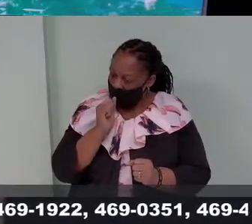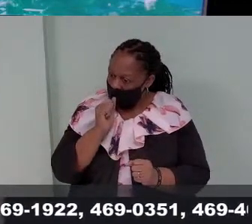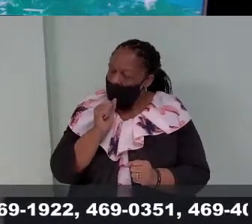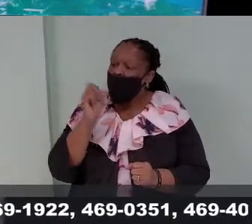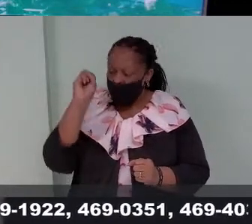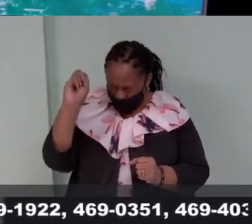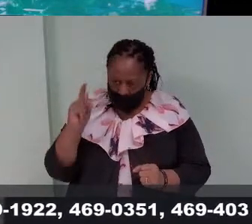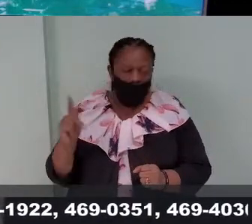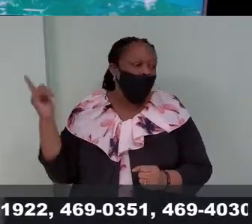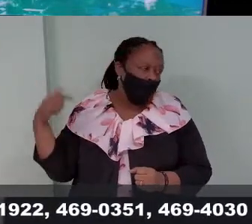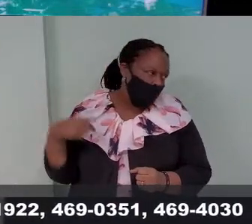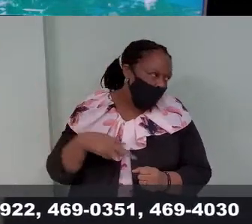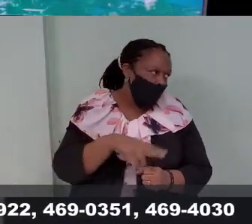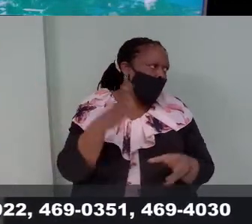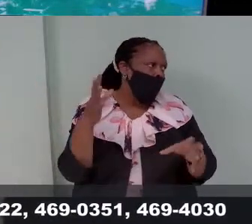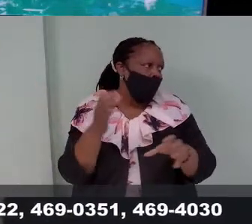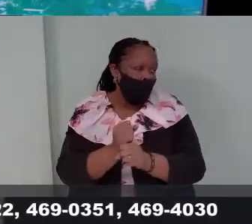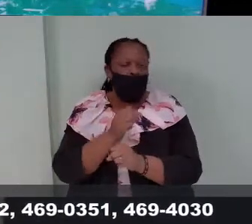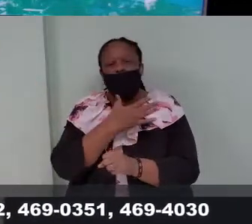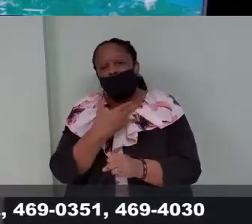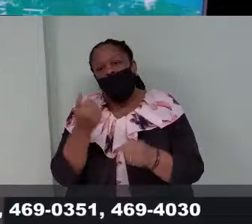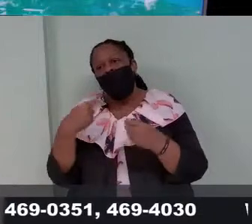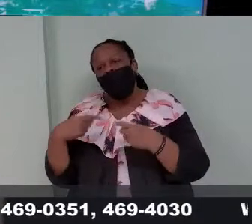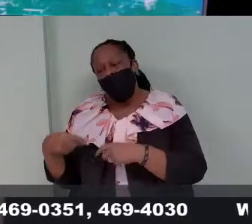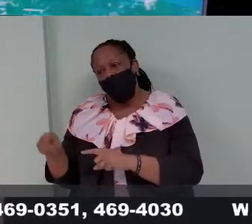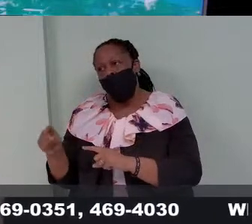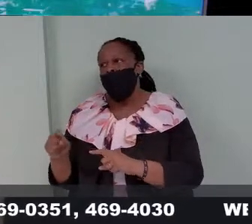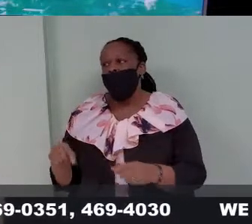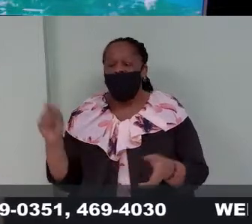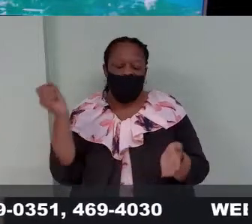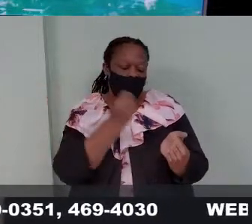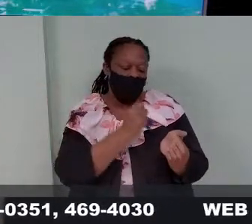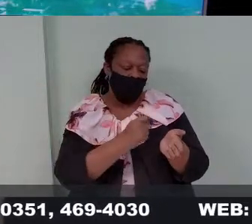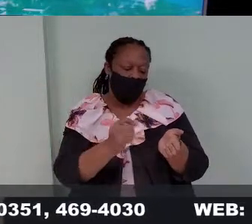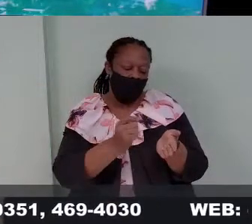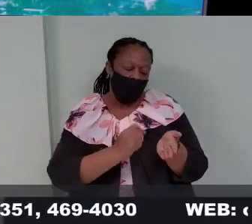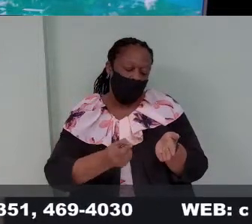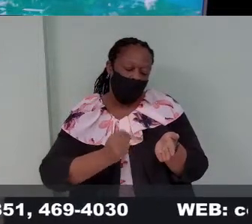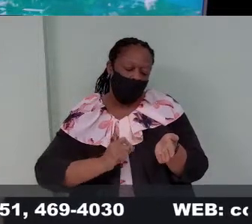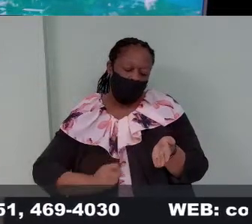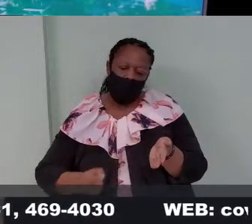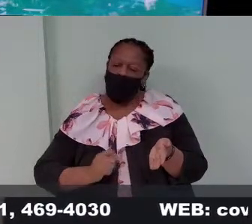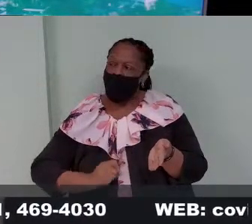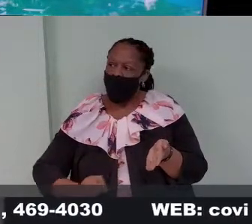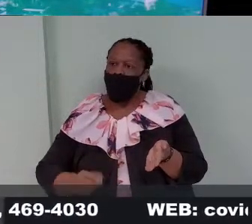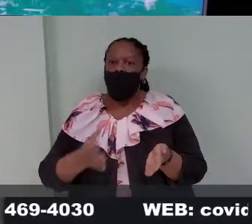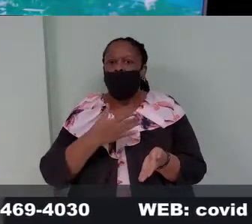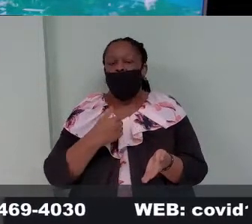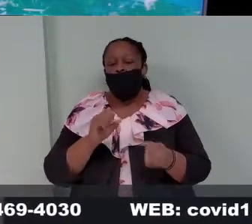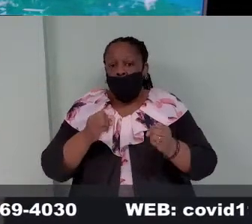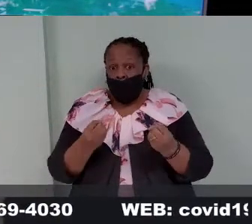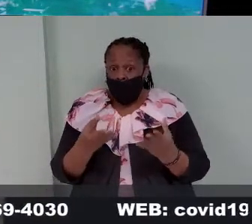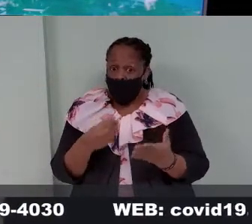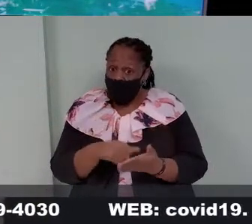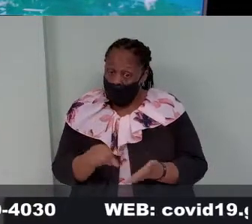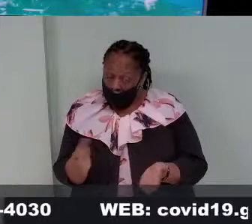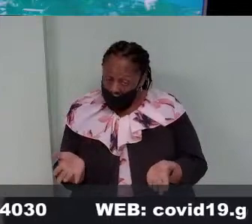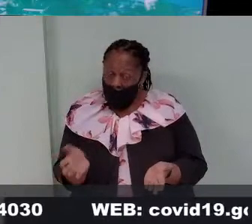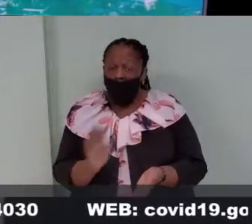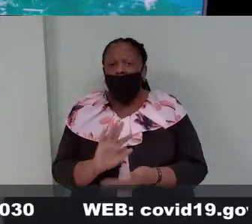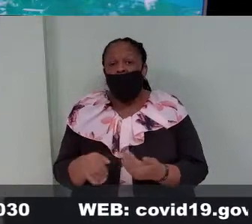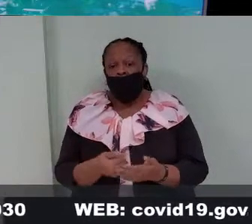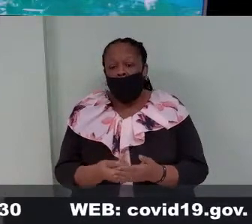And that receipt, the name of the taxi, the registration of the taxi, and the taxi fare will be listed